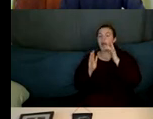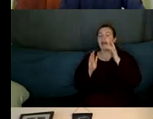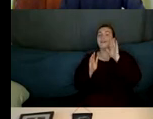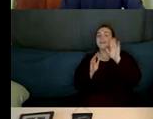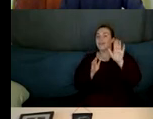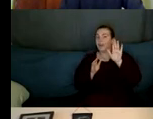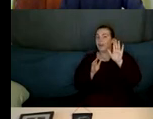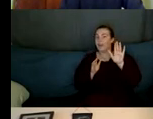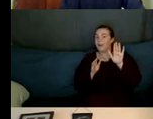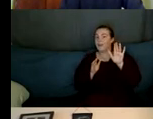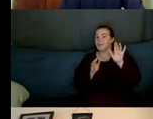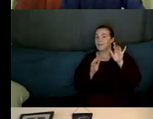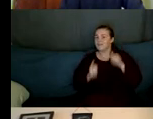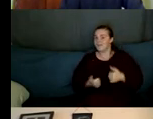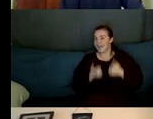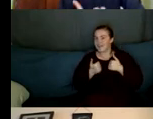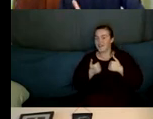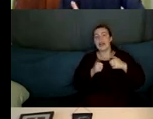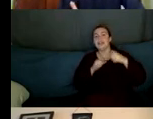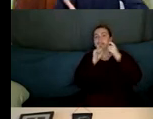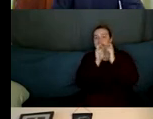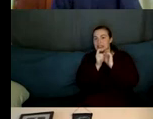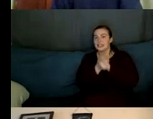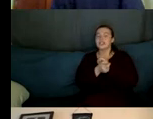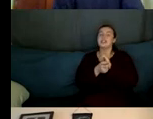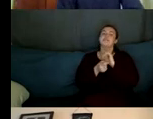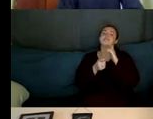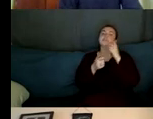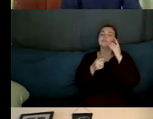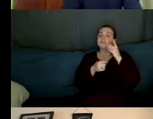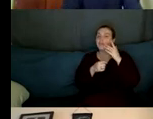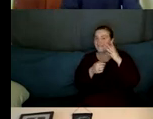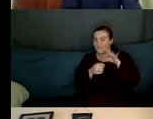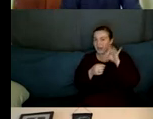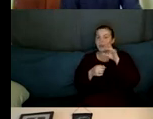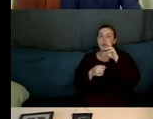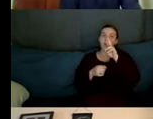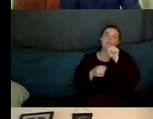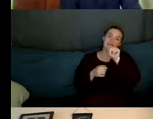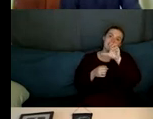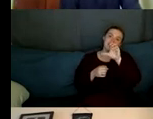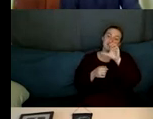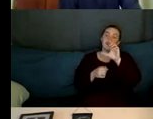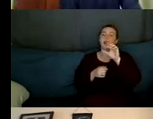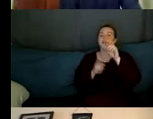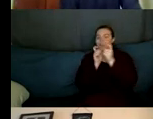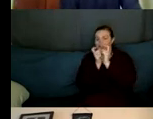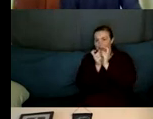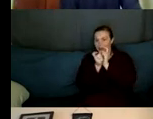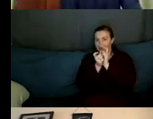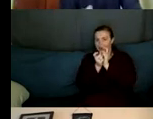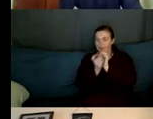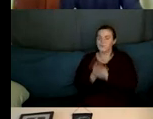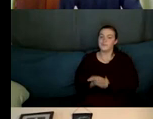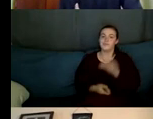adjustment is. Okay. And again, these are daylight savings time. Right. So I've got their UTC